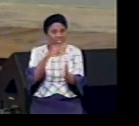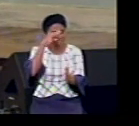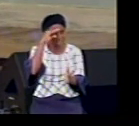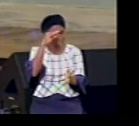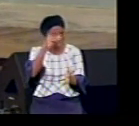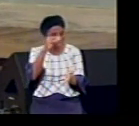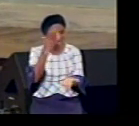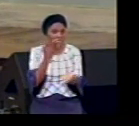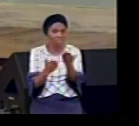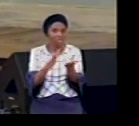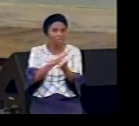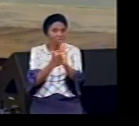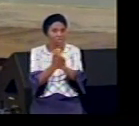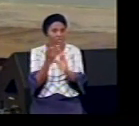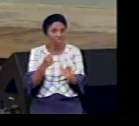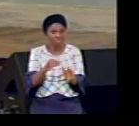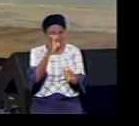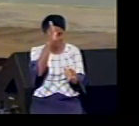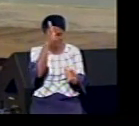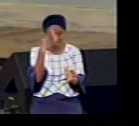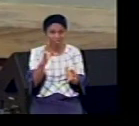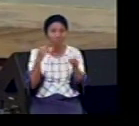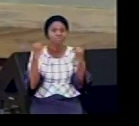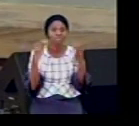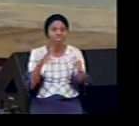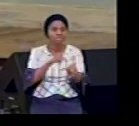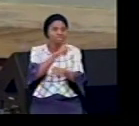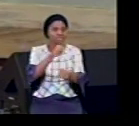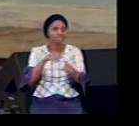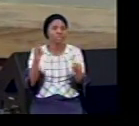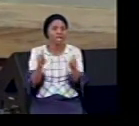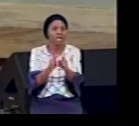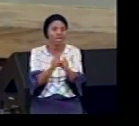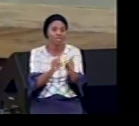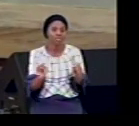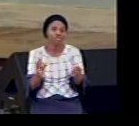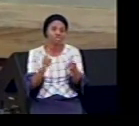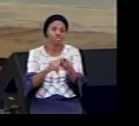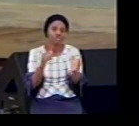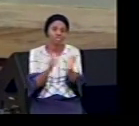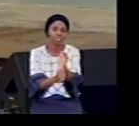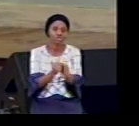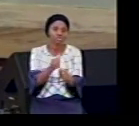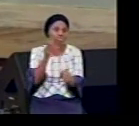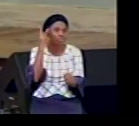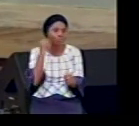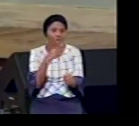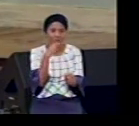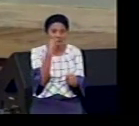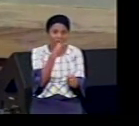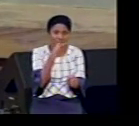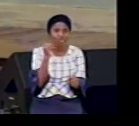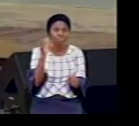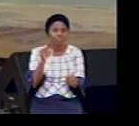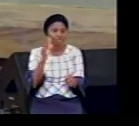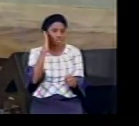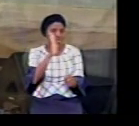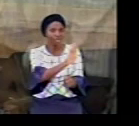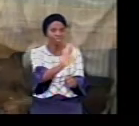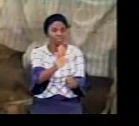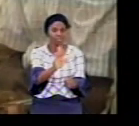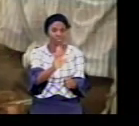father of many nations according to that which was spoken, so shall thy seed